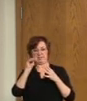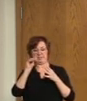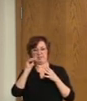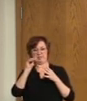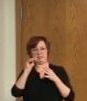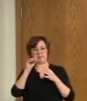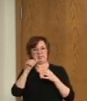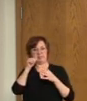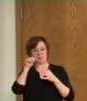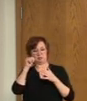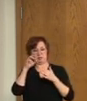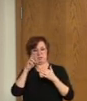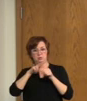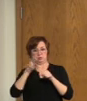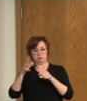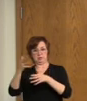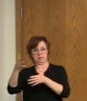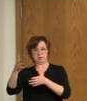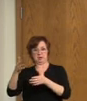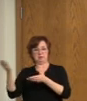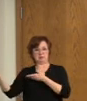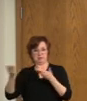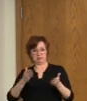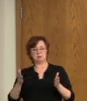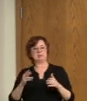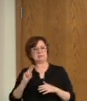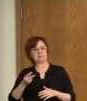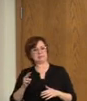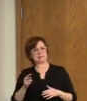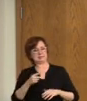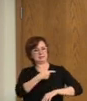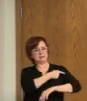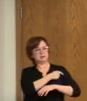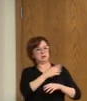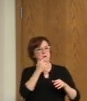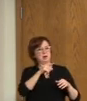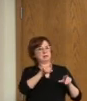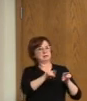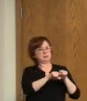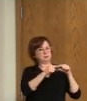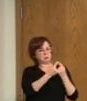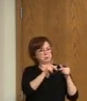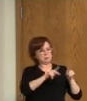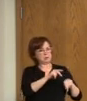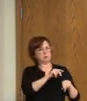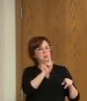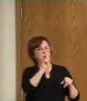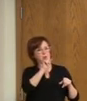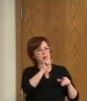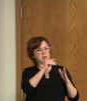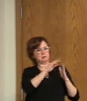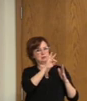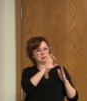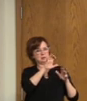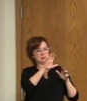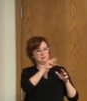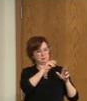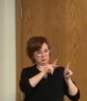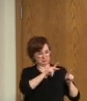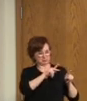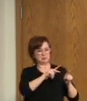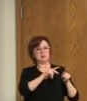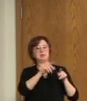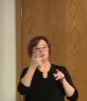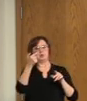received their first shot. That will take place 21 days after the first shot. So soon in the new